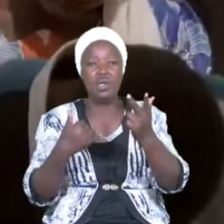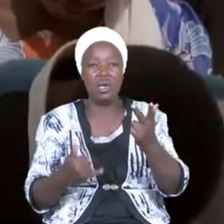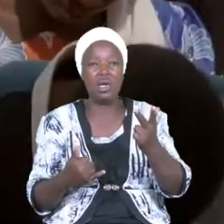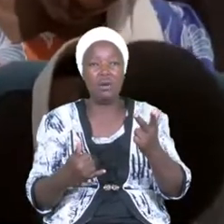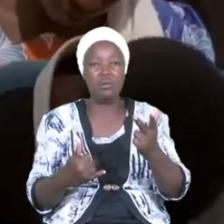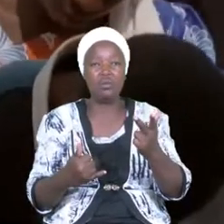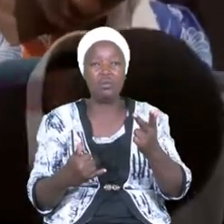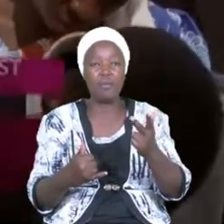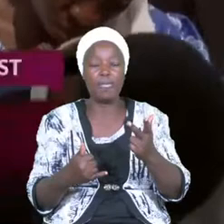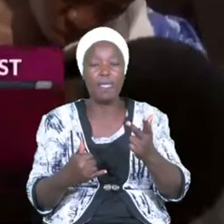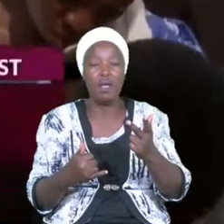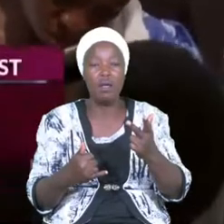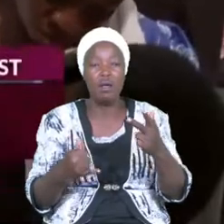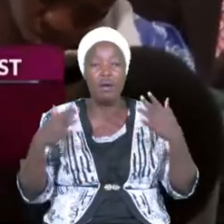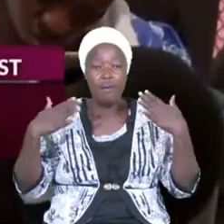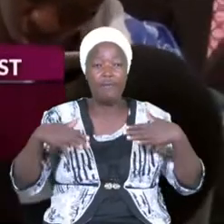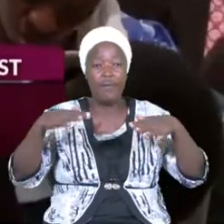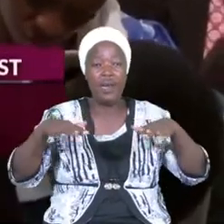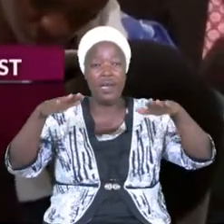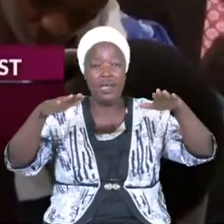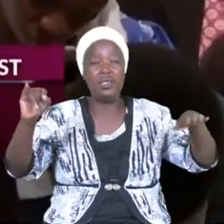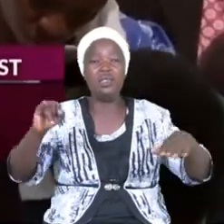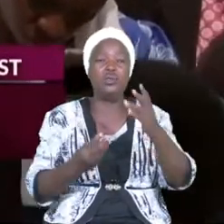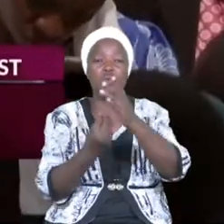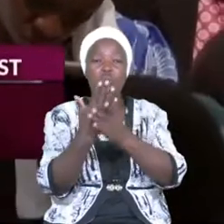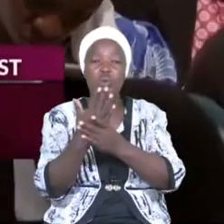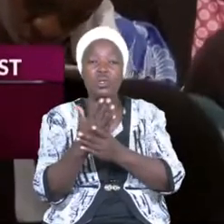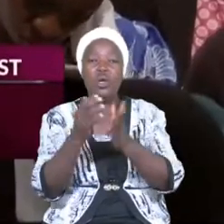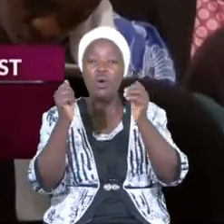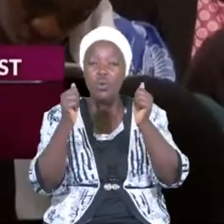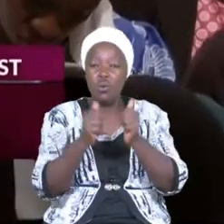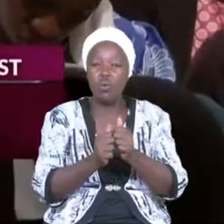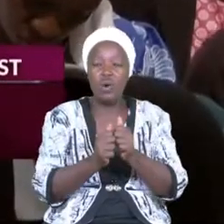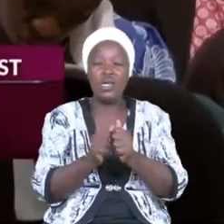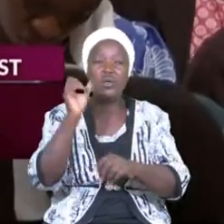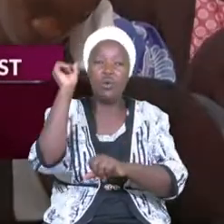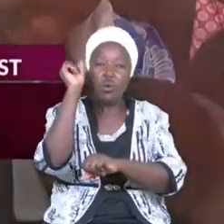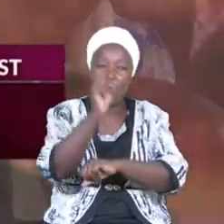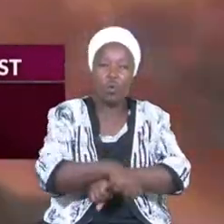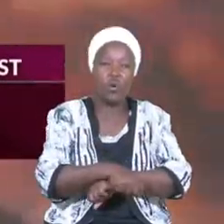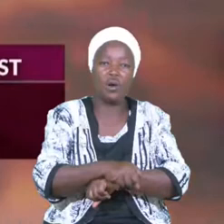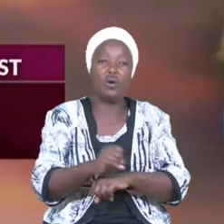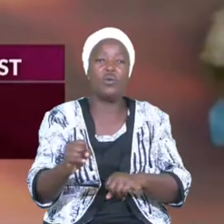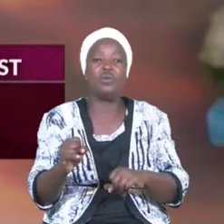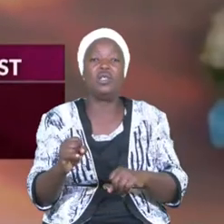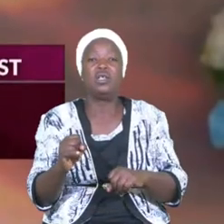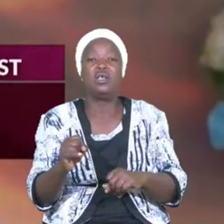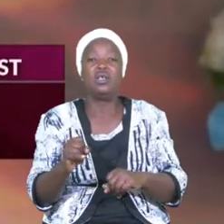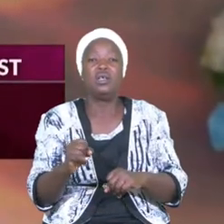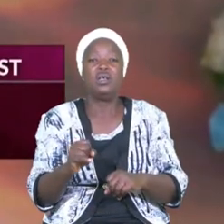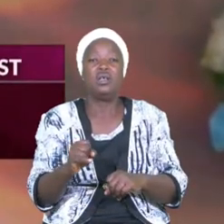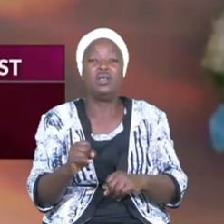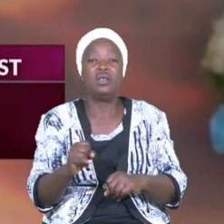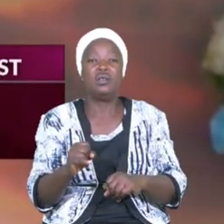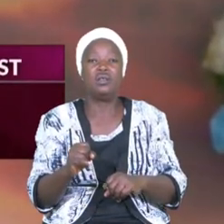growth. Soaring growth with overcoming, conquering for